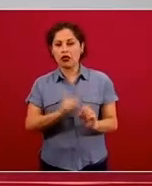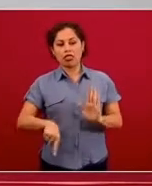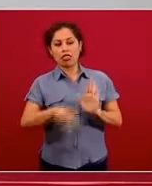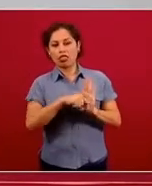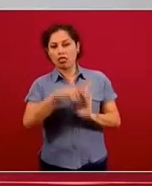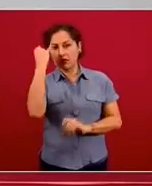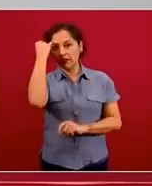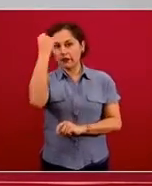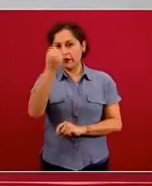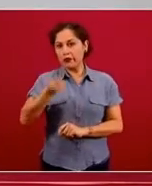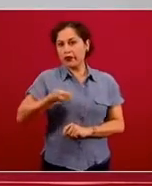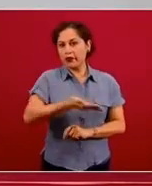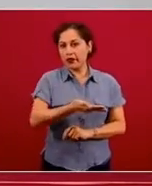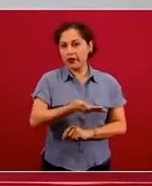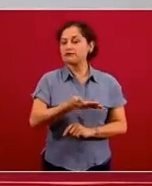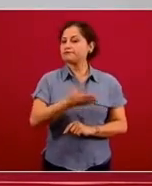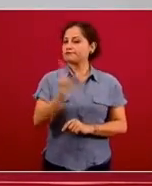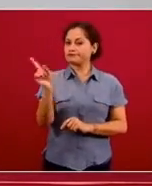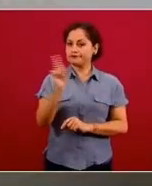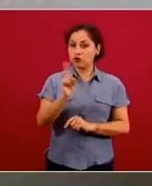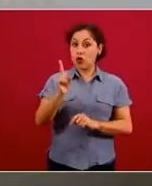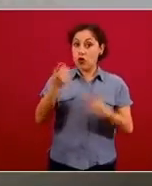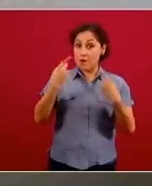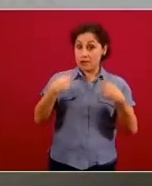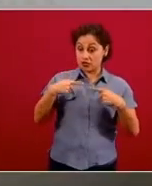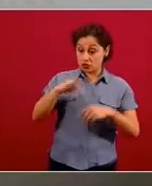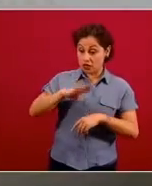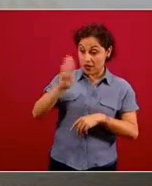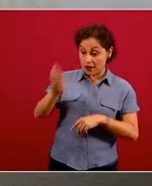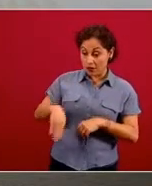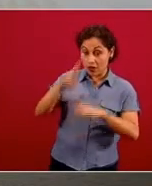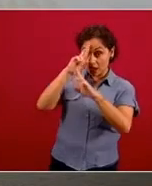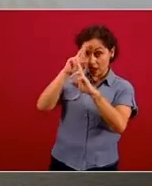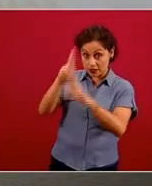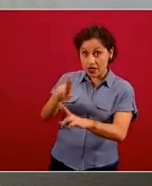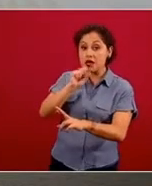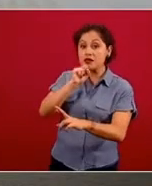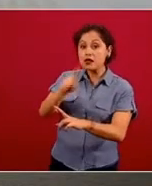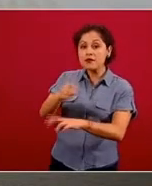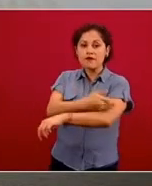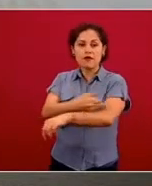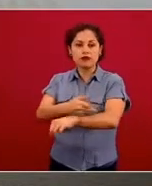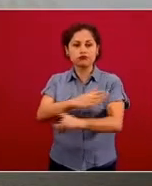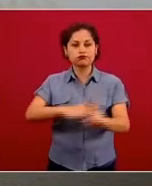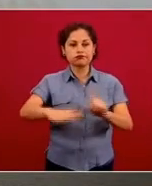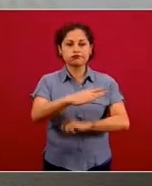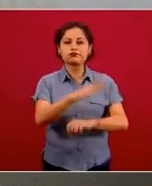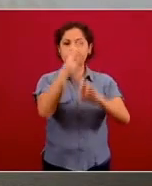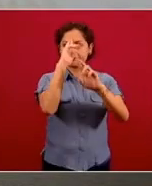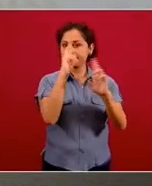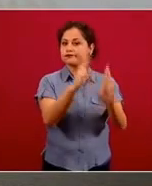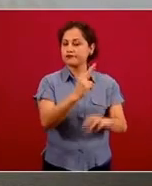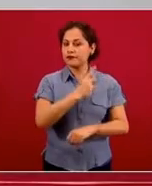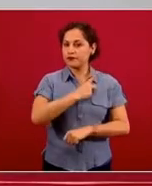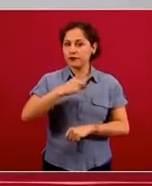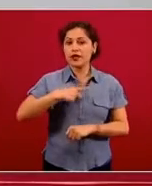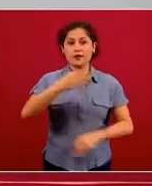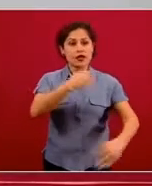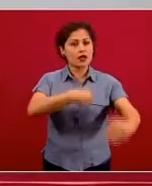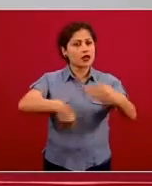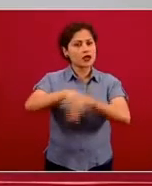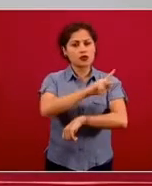And it is important to make our best to prevent any discrimination behaviors from taking